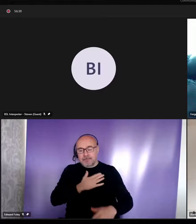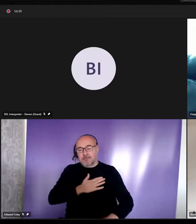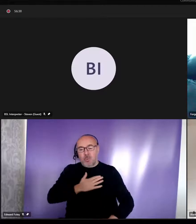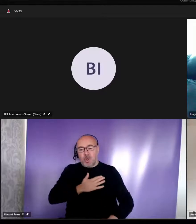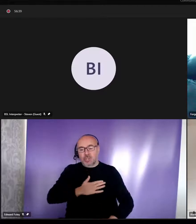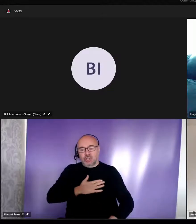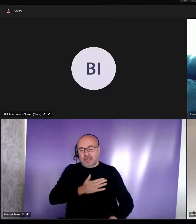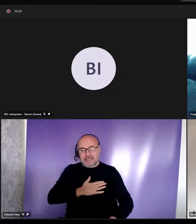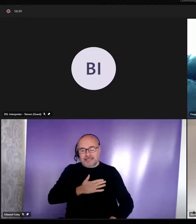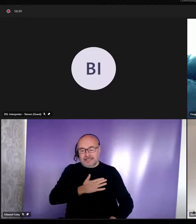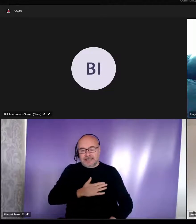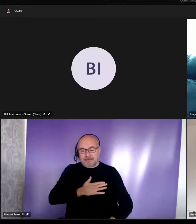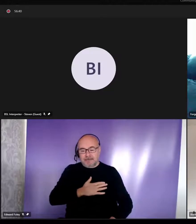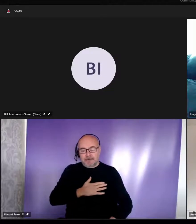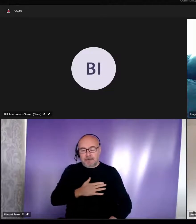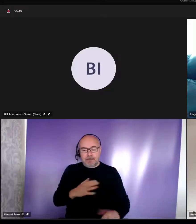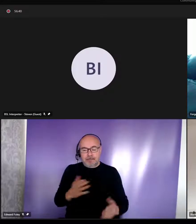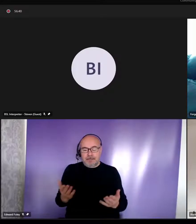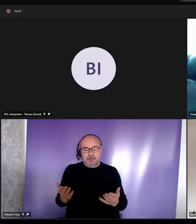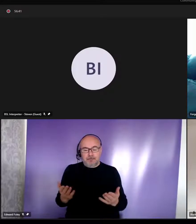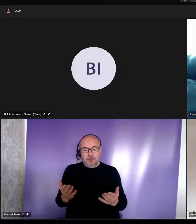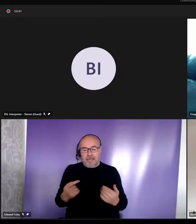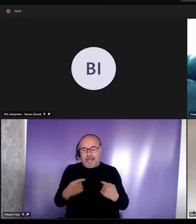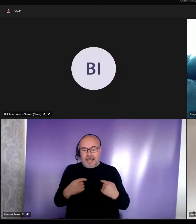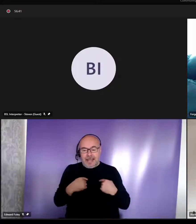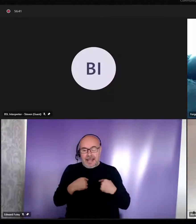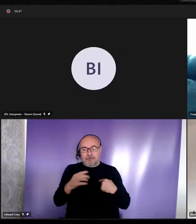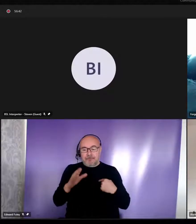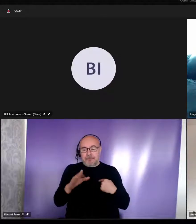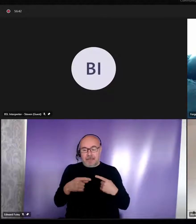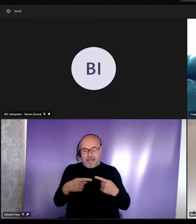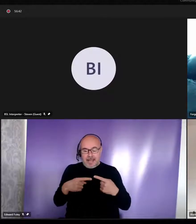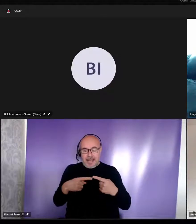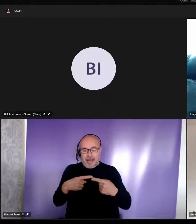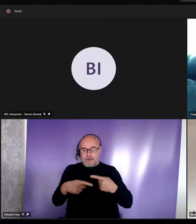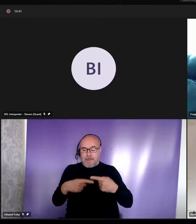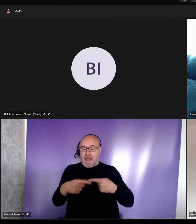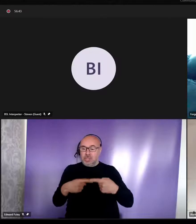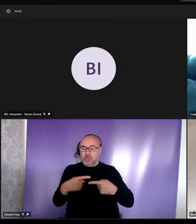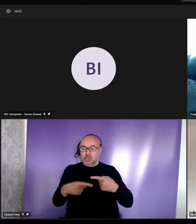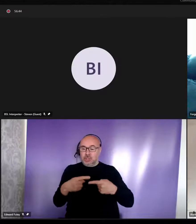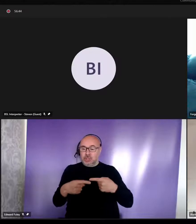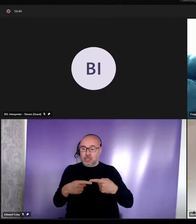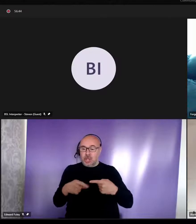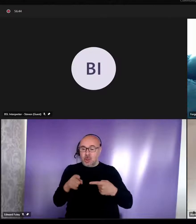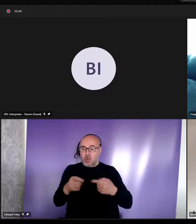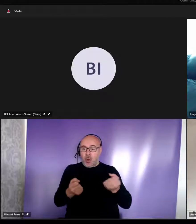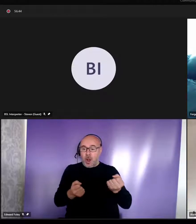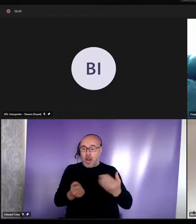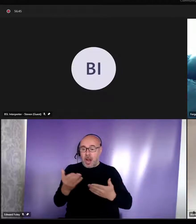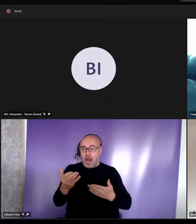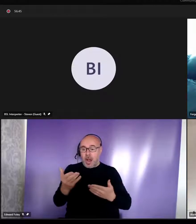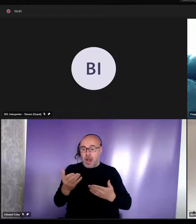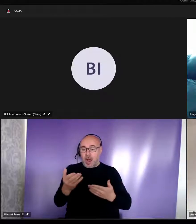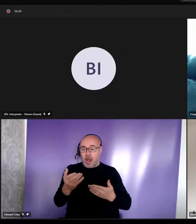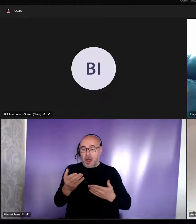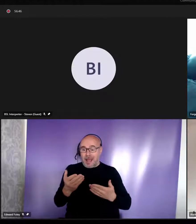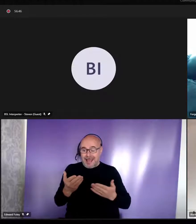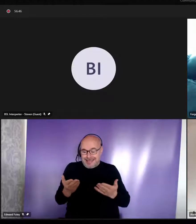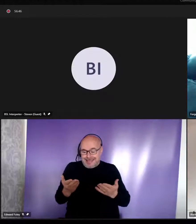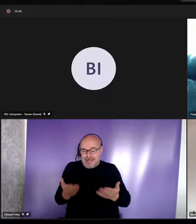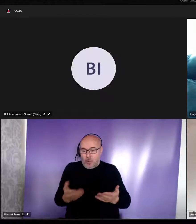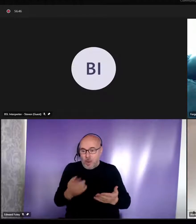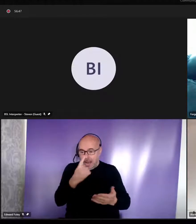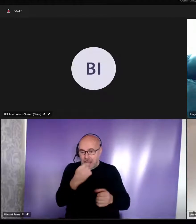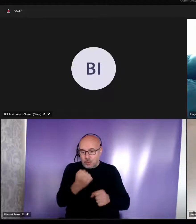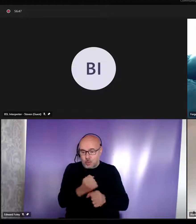the obvious here, is that the mileage that these vehicles now cover on one charge is significantly greater than it was